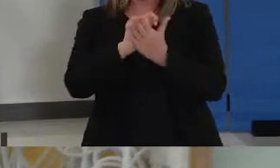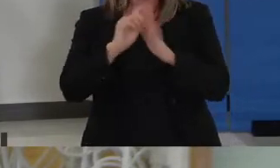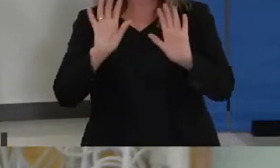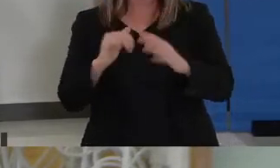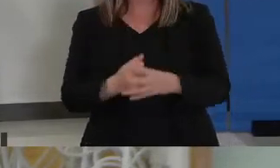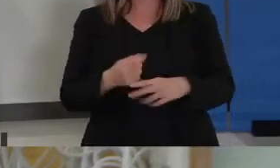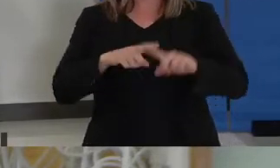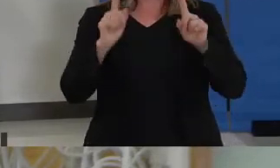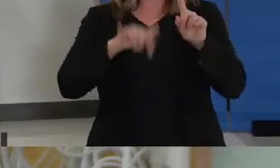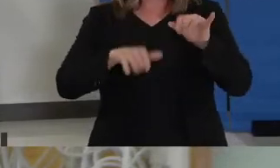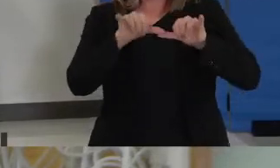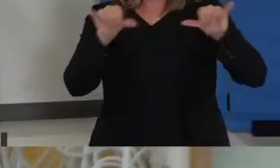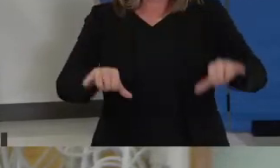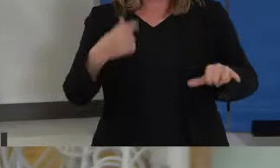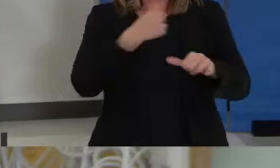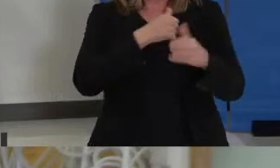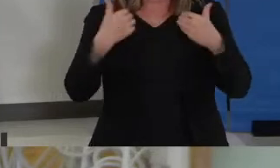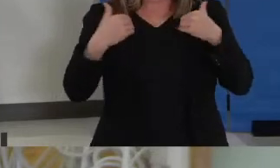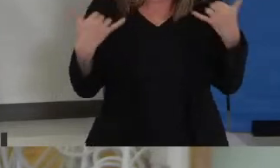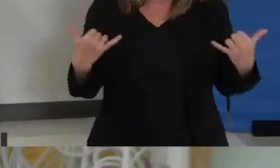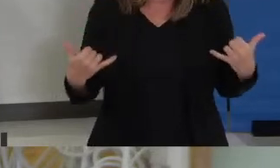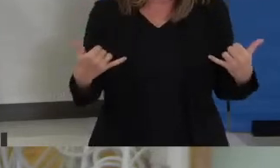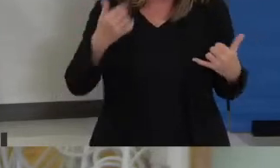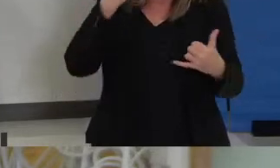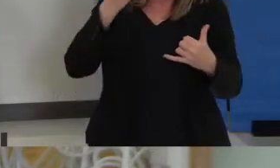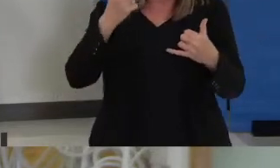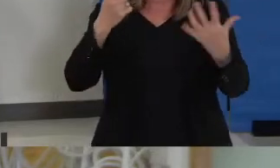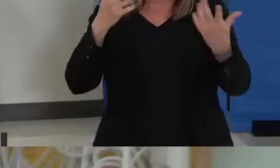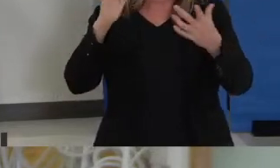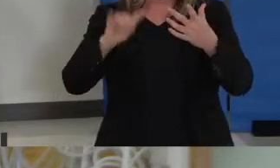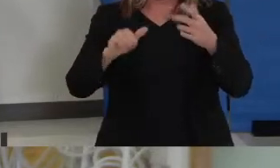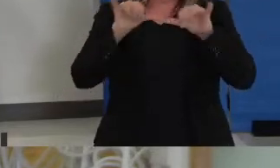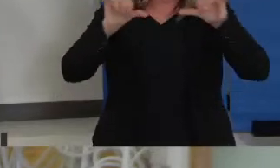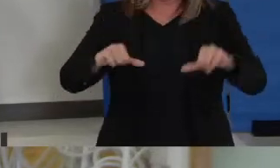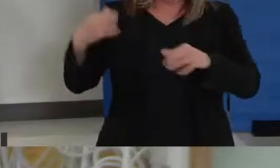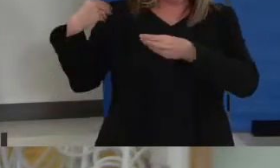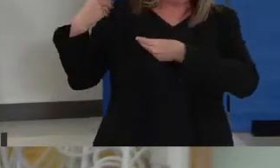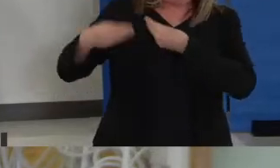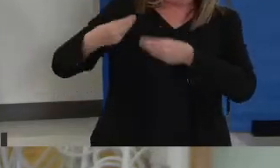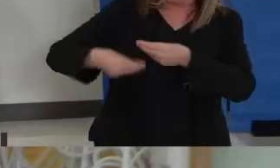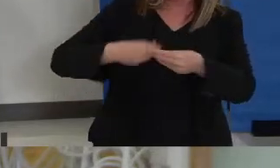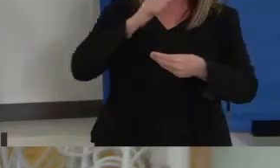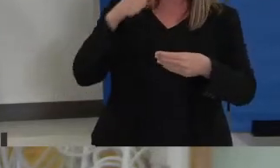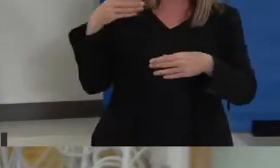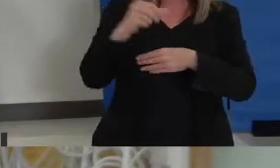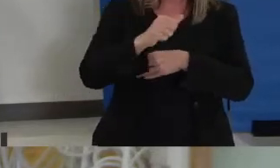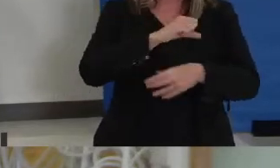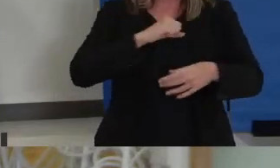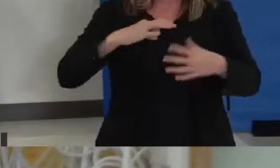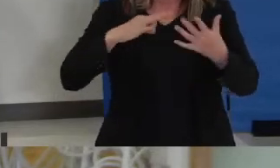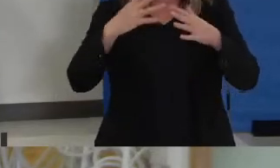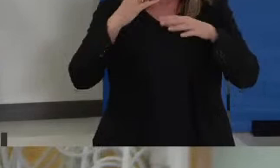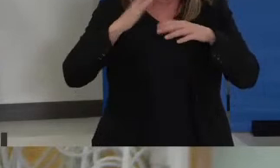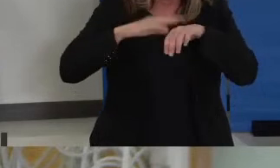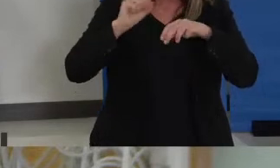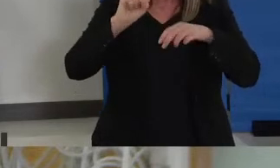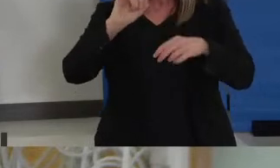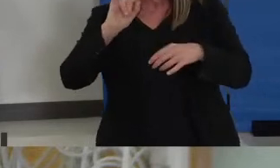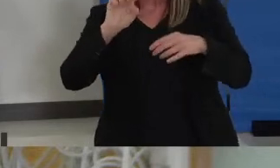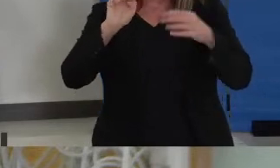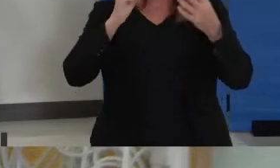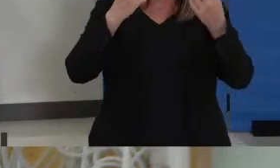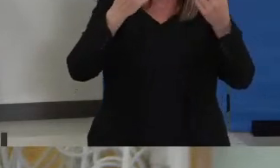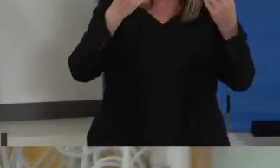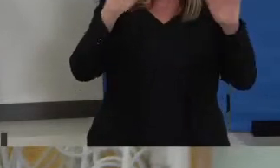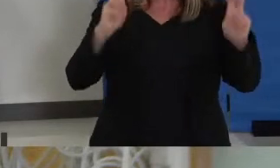the system that we have today, because we've inherited collectively a system that does not reimburse, staff, fund, cite issues of behavioral health in the same